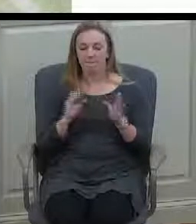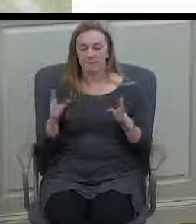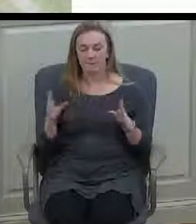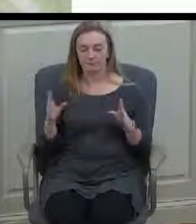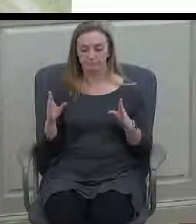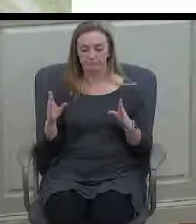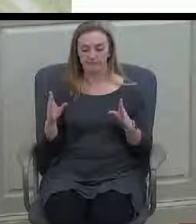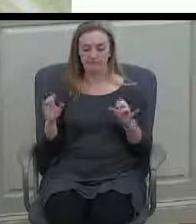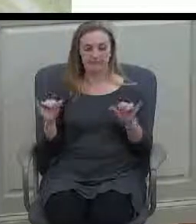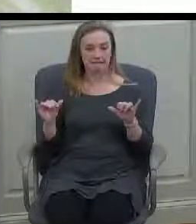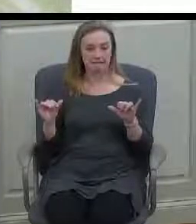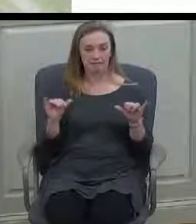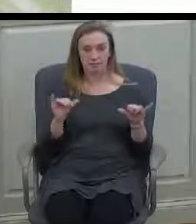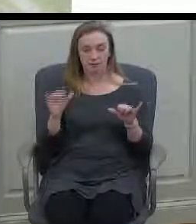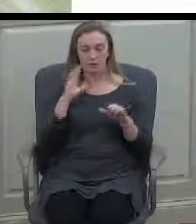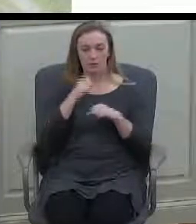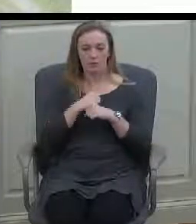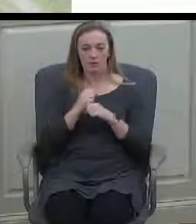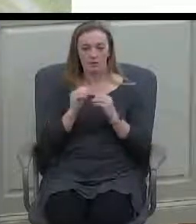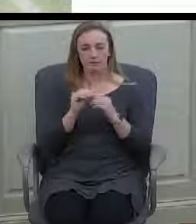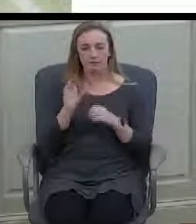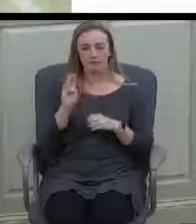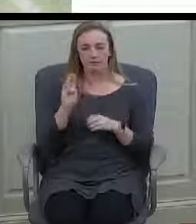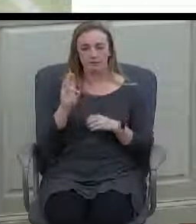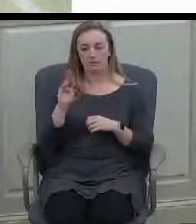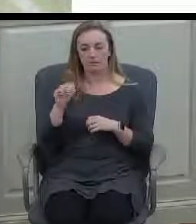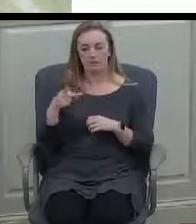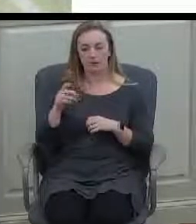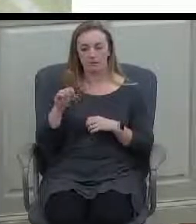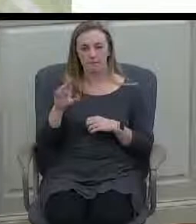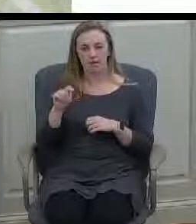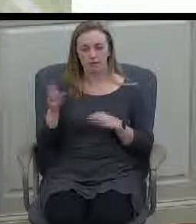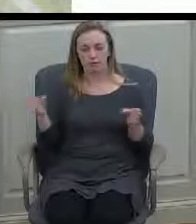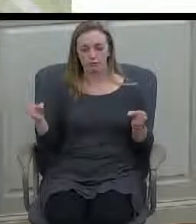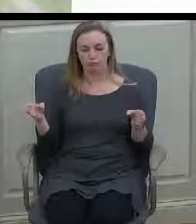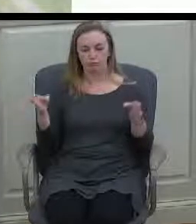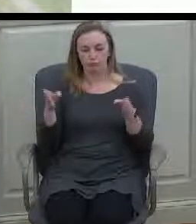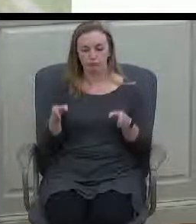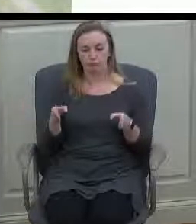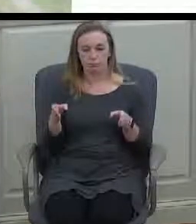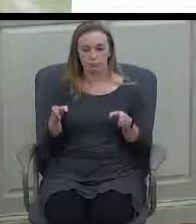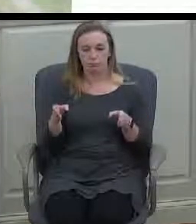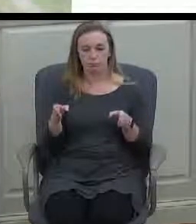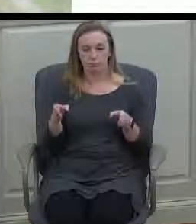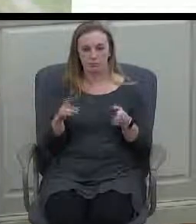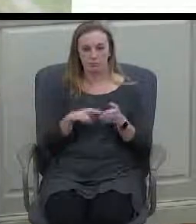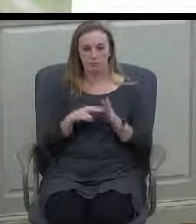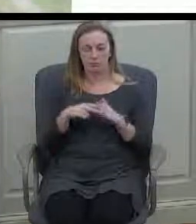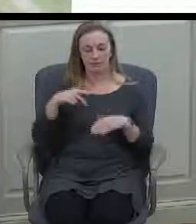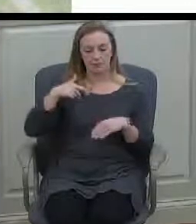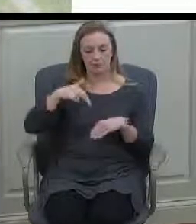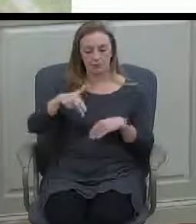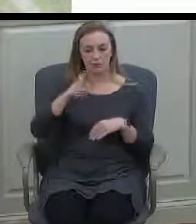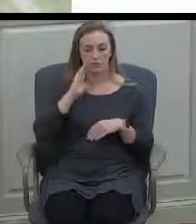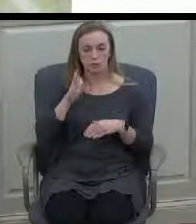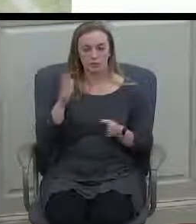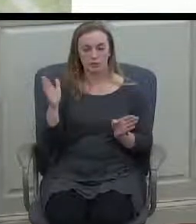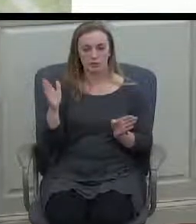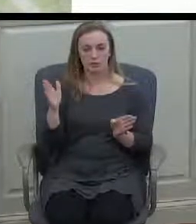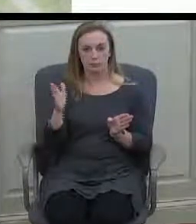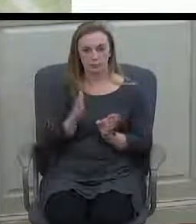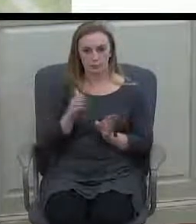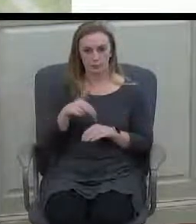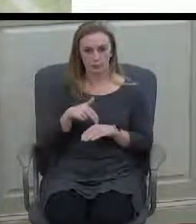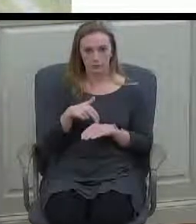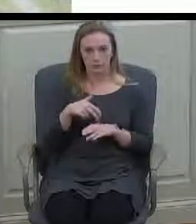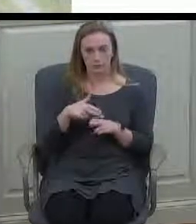Similarly, we are creating bump outs at all of the corners to reduce the sidewalk, the crosswalks, slow traffic. And then